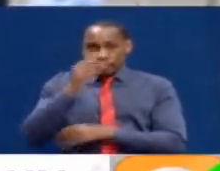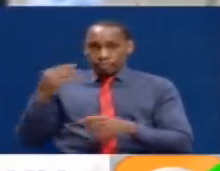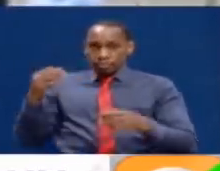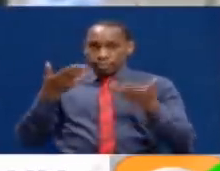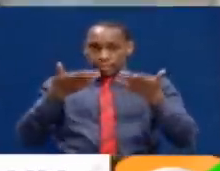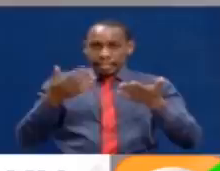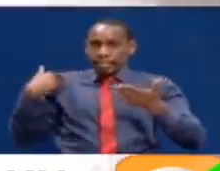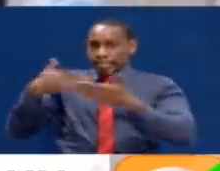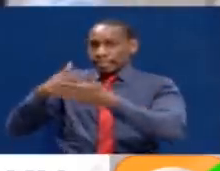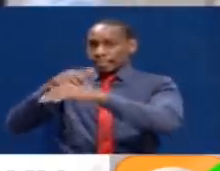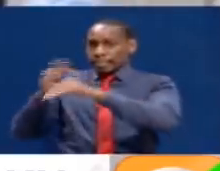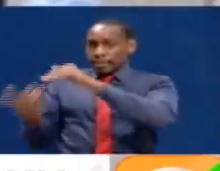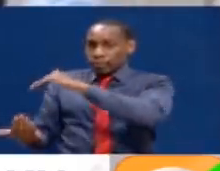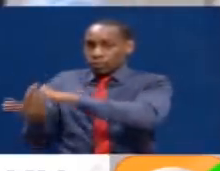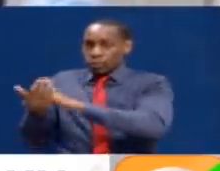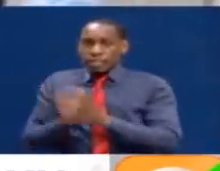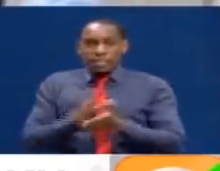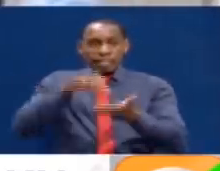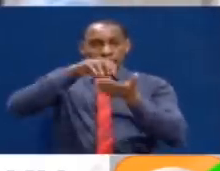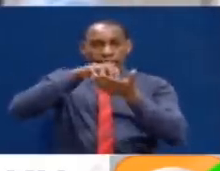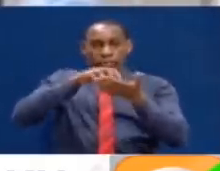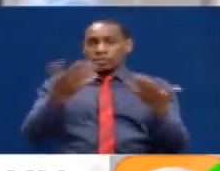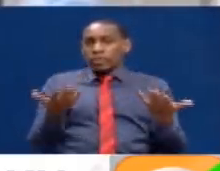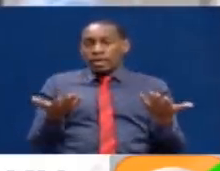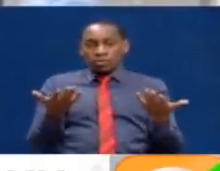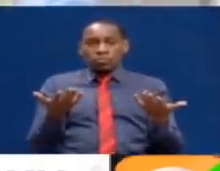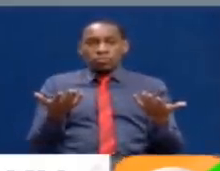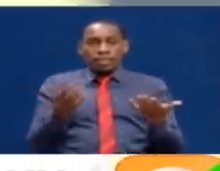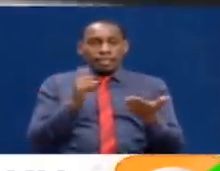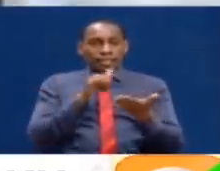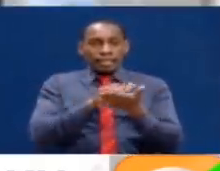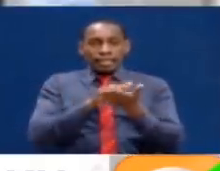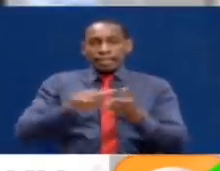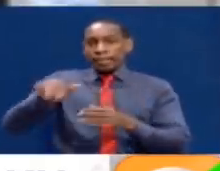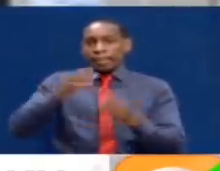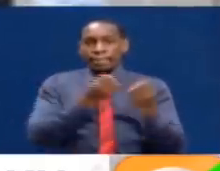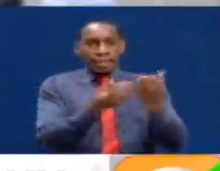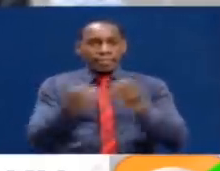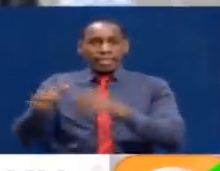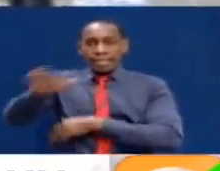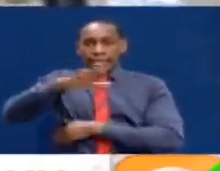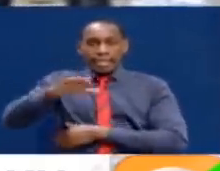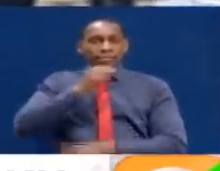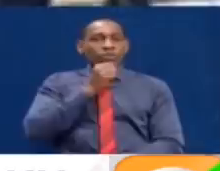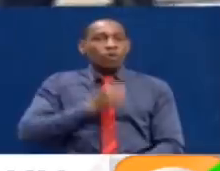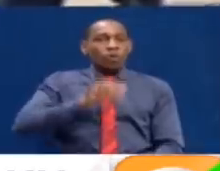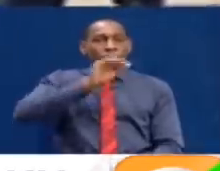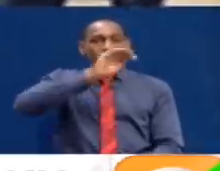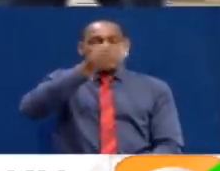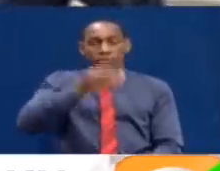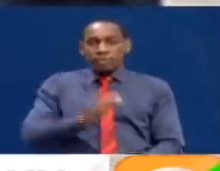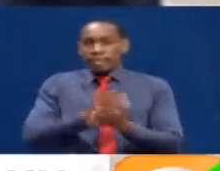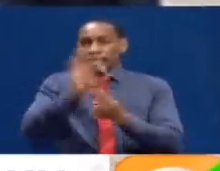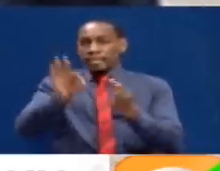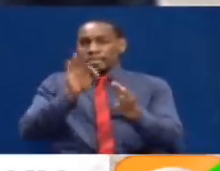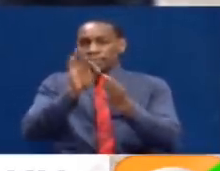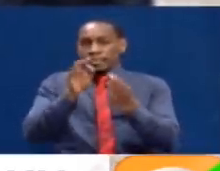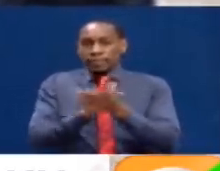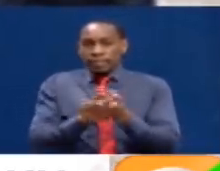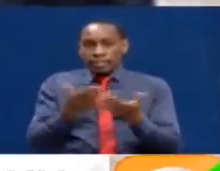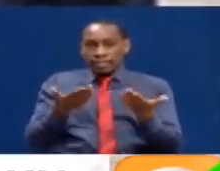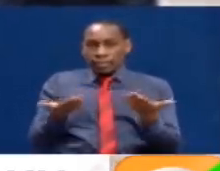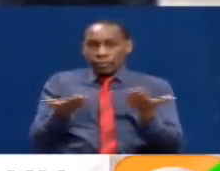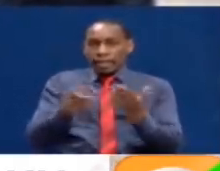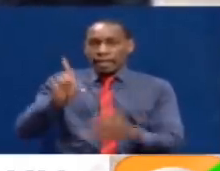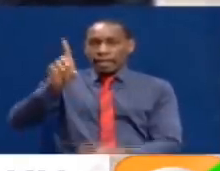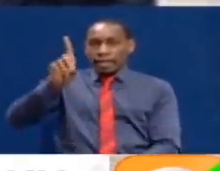here since early morning. And the situation has been like this in many parts of the Old Town. And specifically at Digo